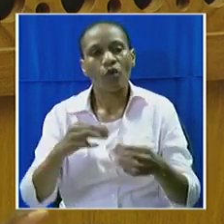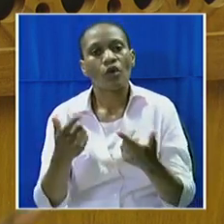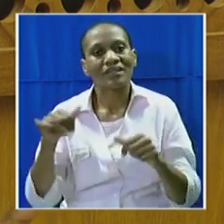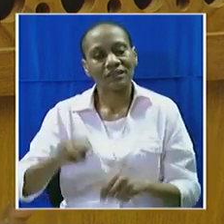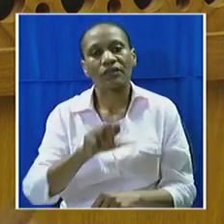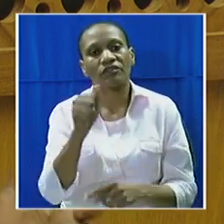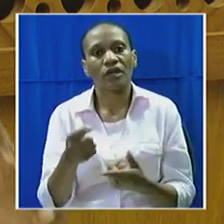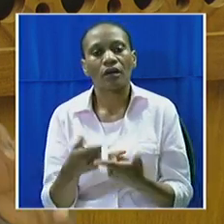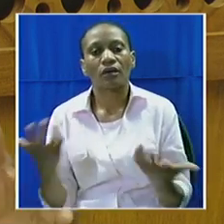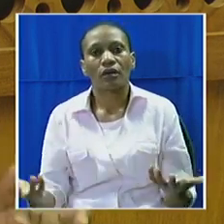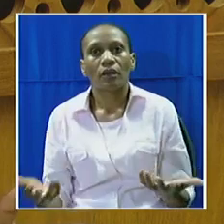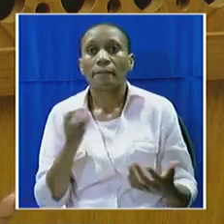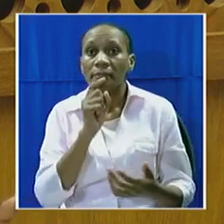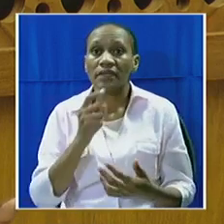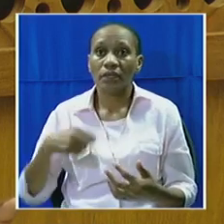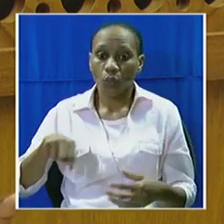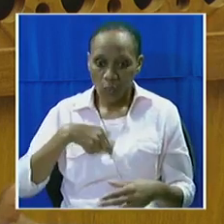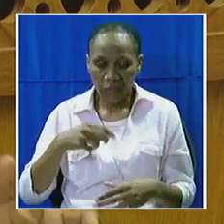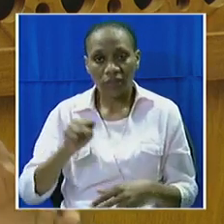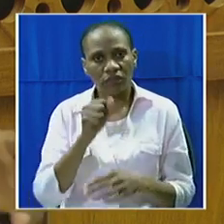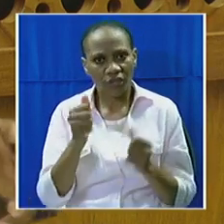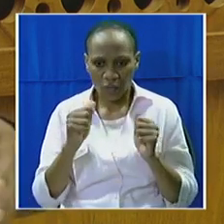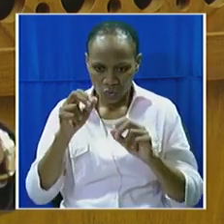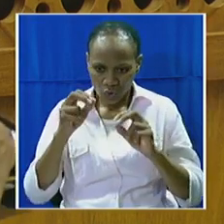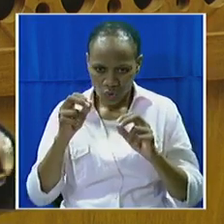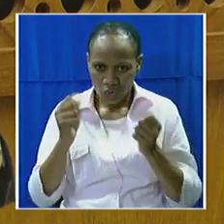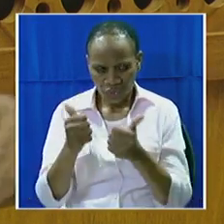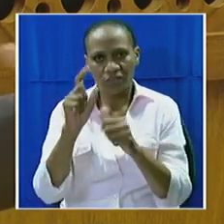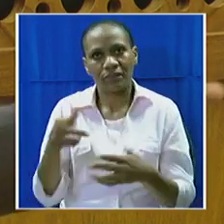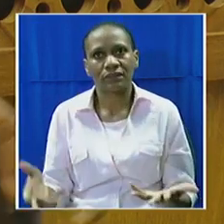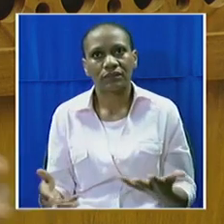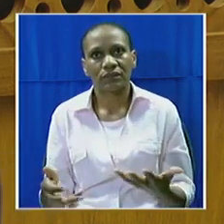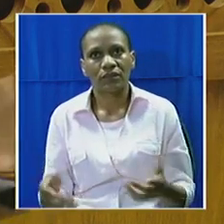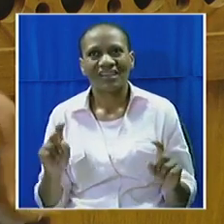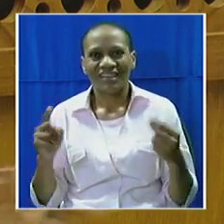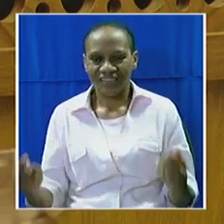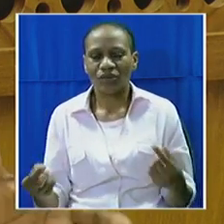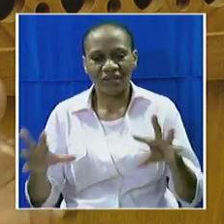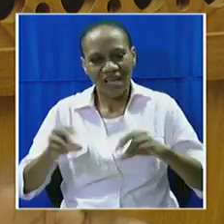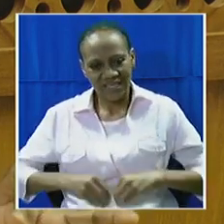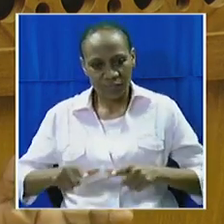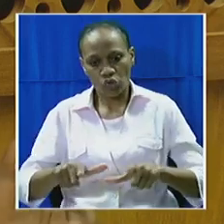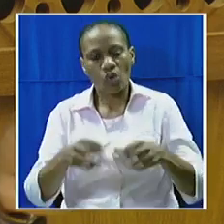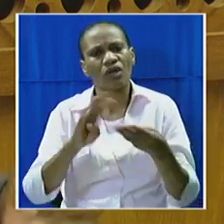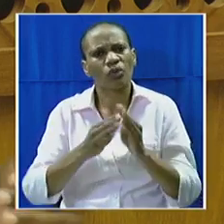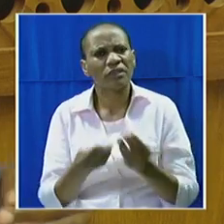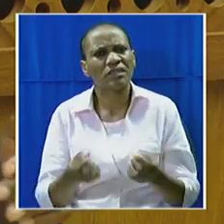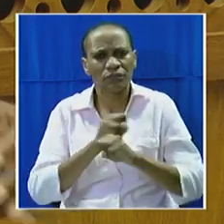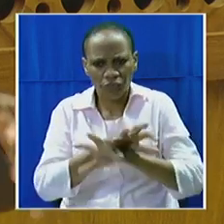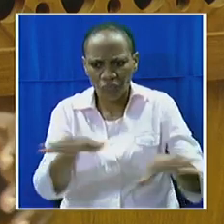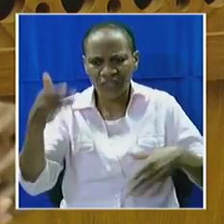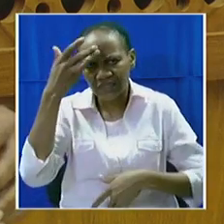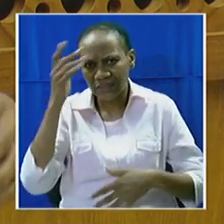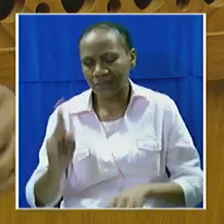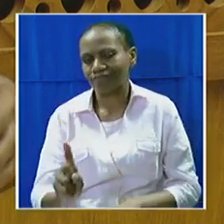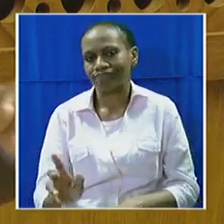particularly of SADC, and therefore we have to be the ones to be vigilant. We don't have the infection spreading within the local community yet. Therefore, the